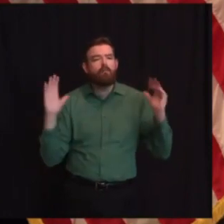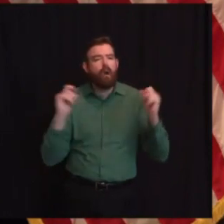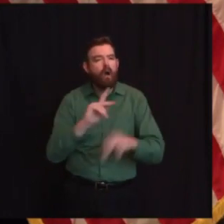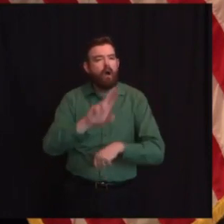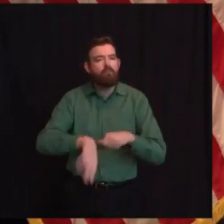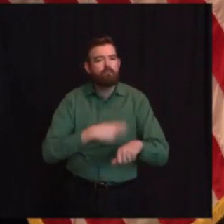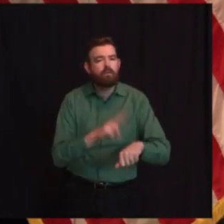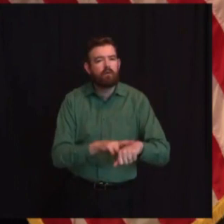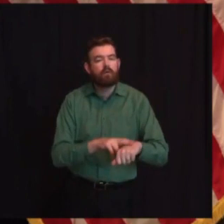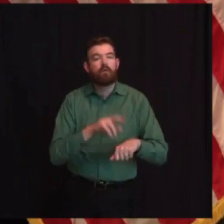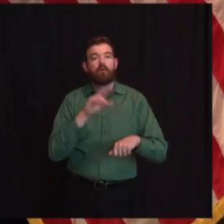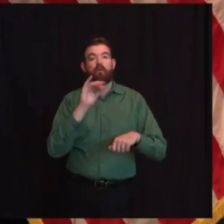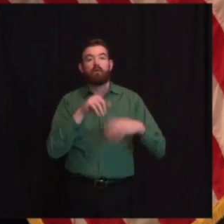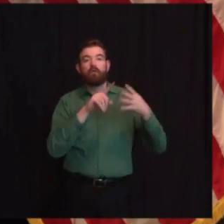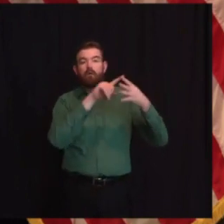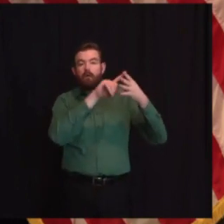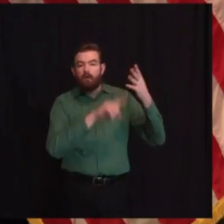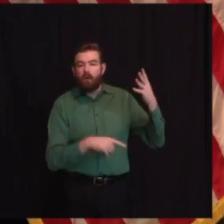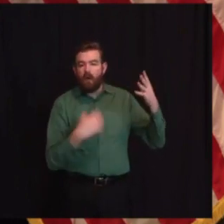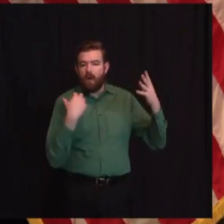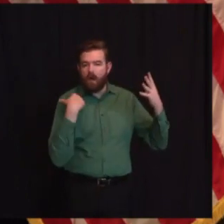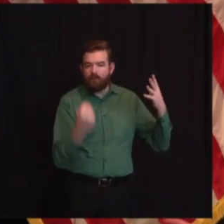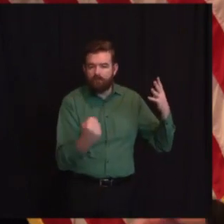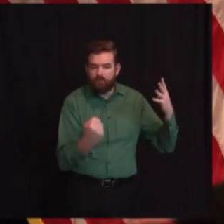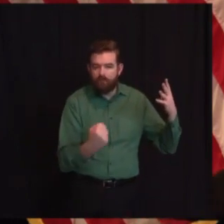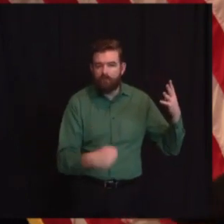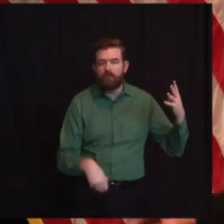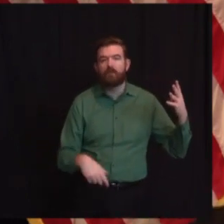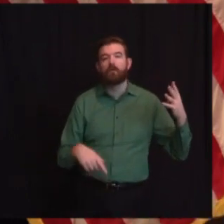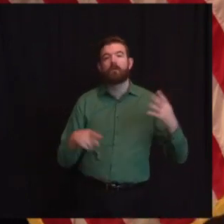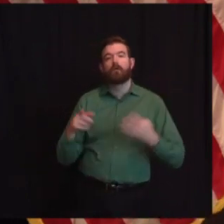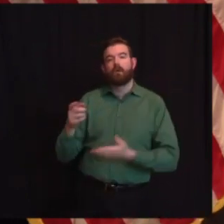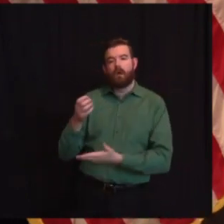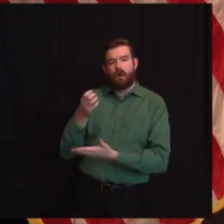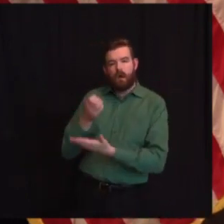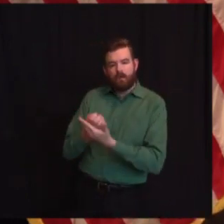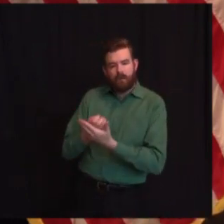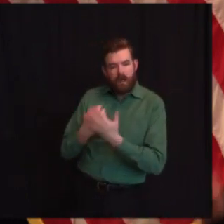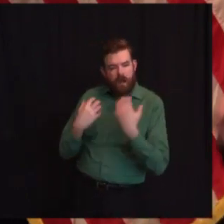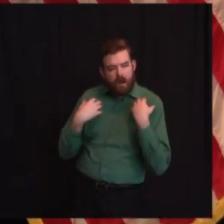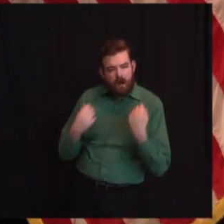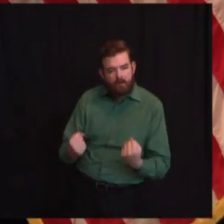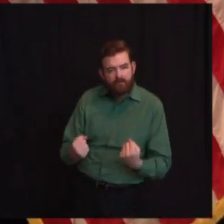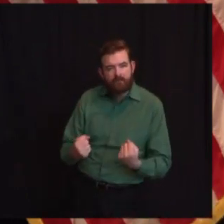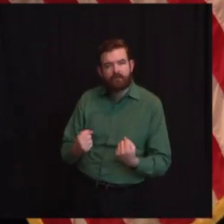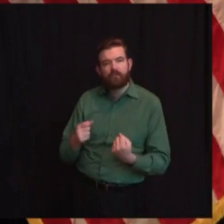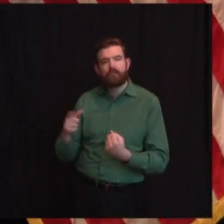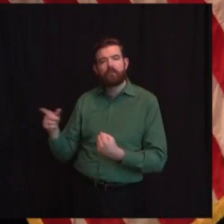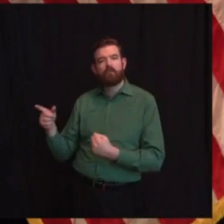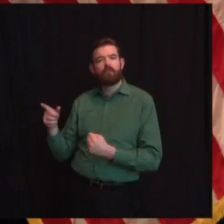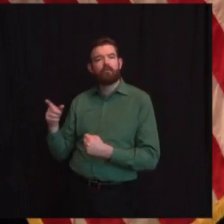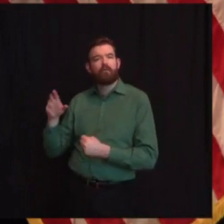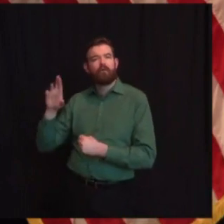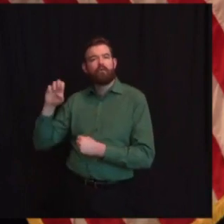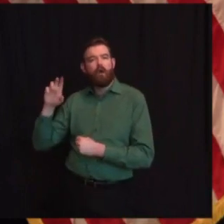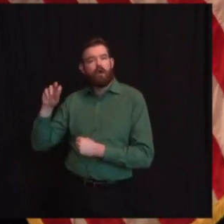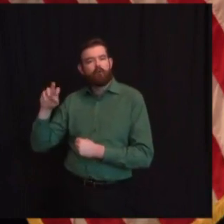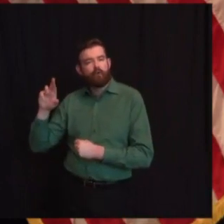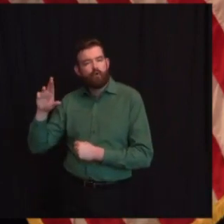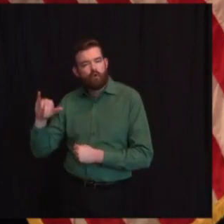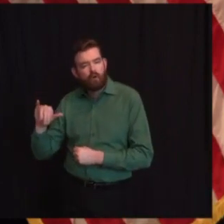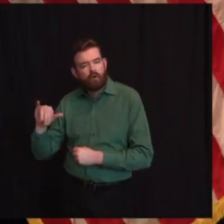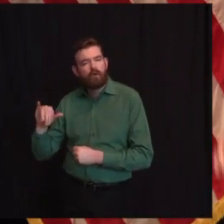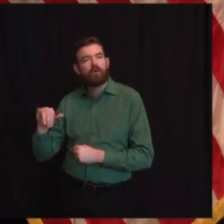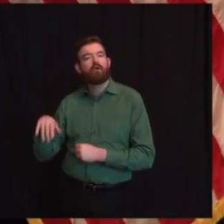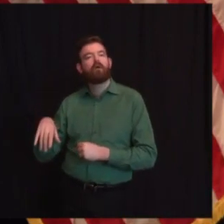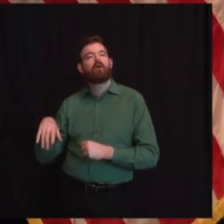was economic recovery. The other was resiliency. And your comments, Judy, about the sort of stepping down from crisis mode